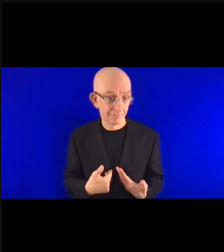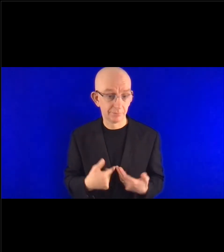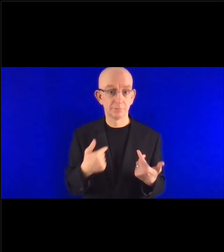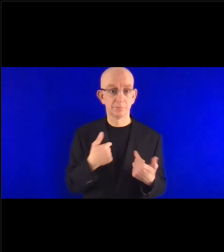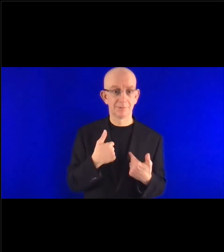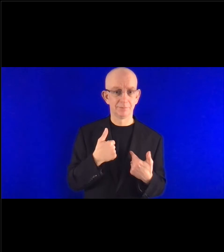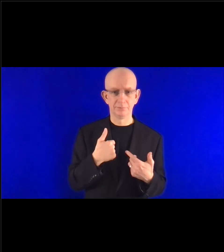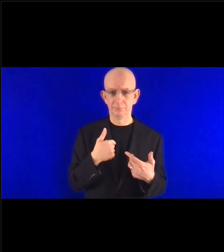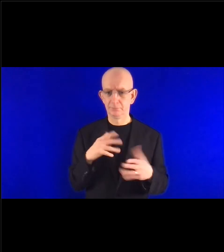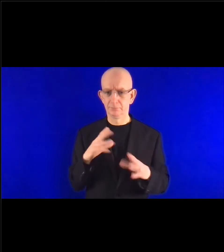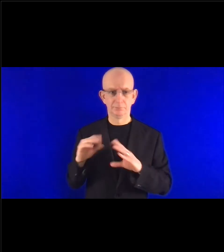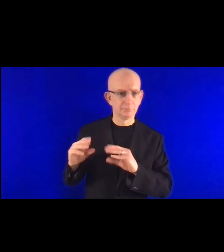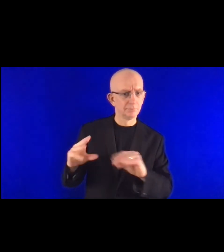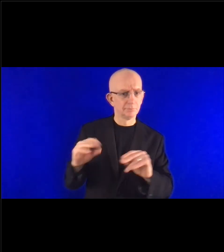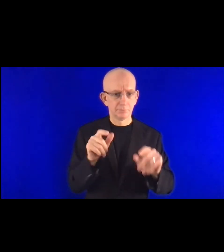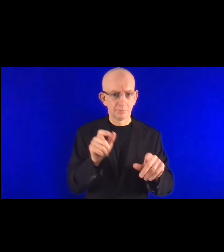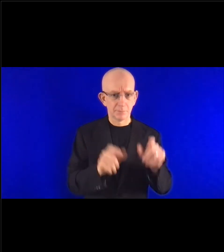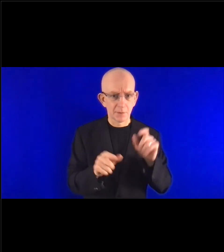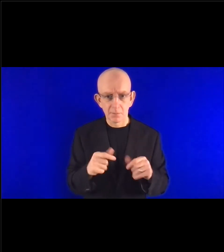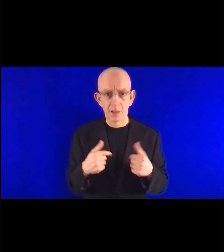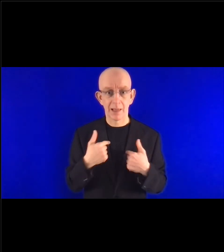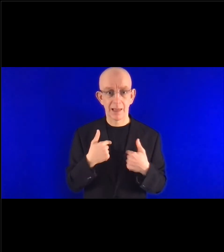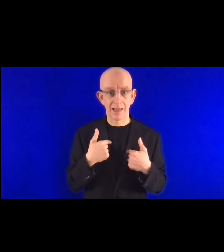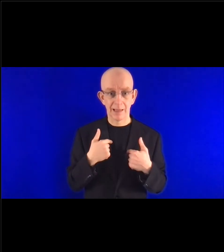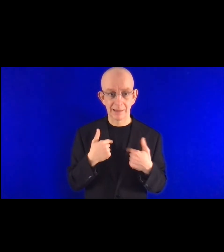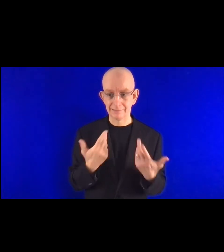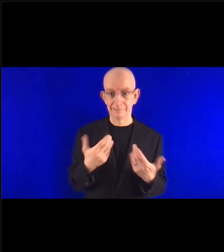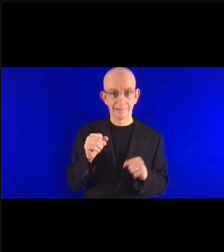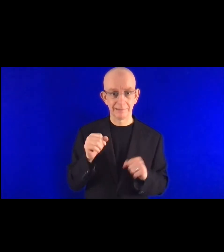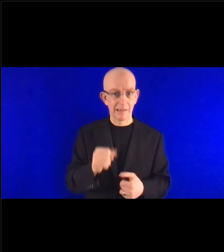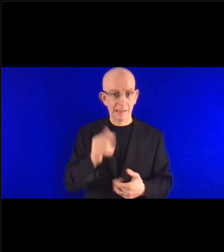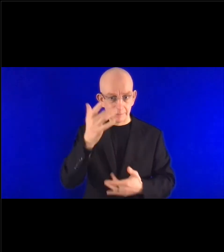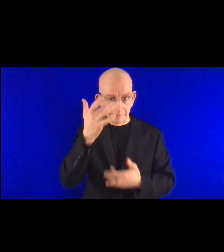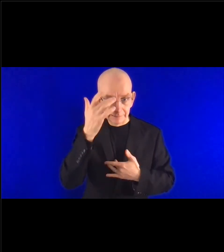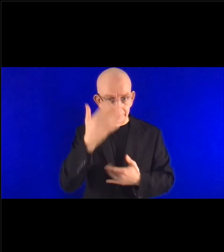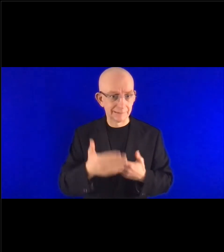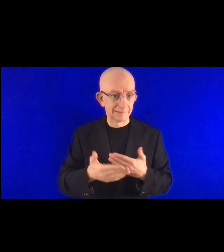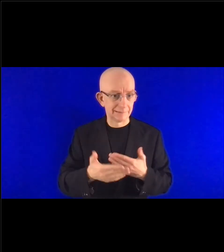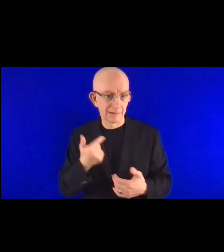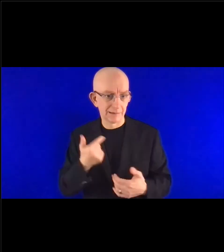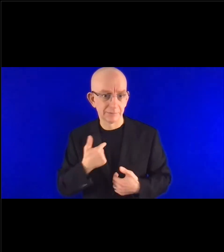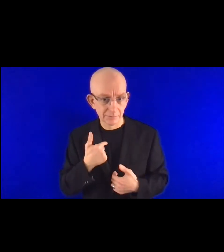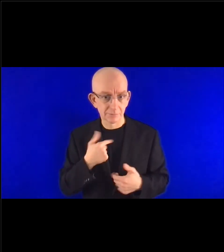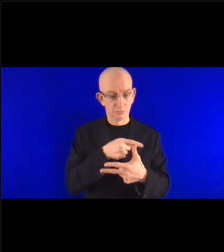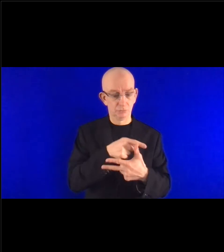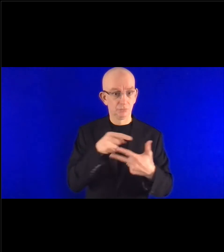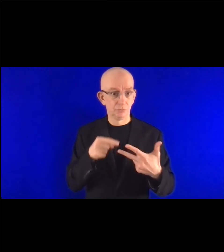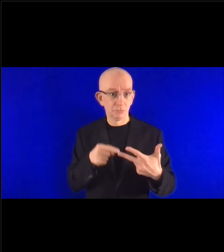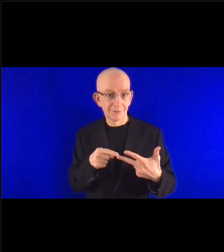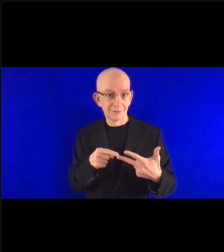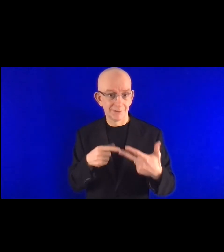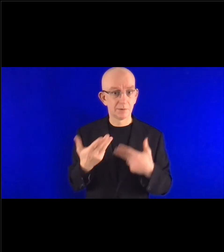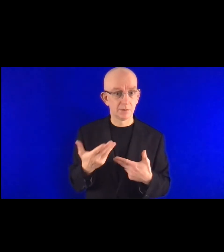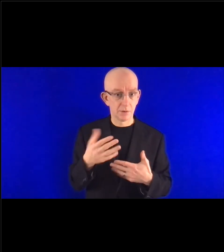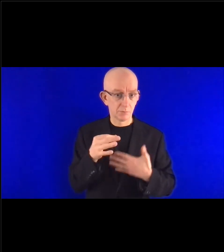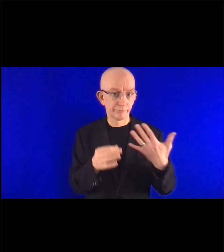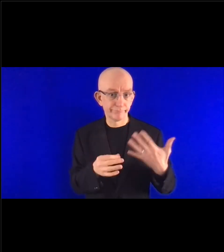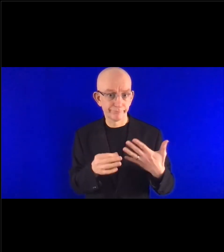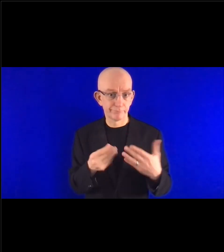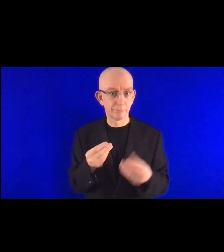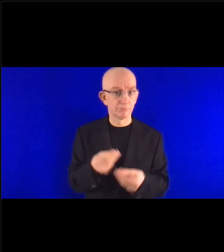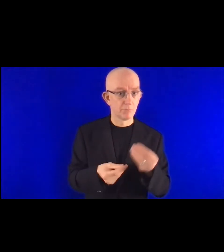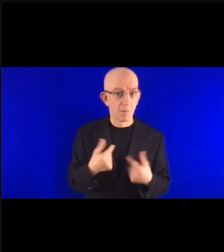of this new virus. So I secluded in my house. I stopped seeing my father, my psychologist, my psychiatrist, my